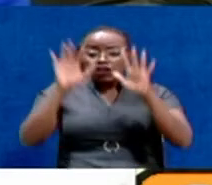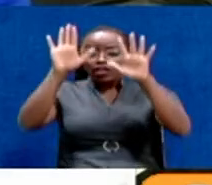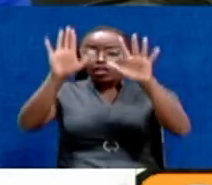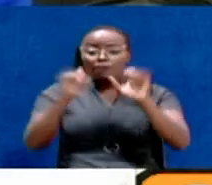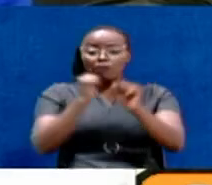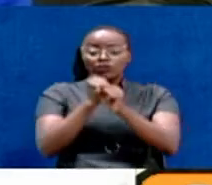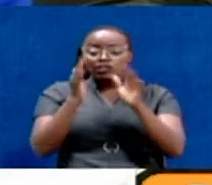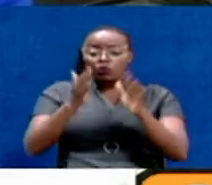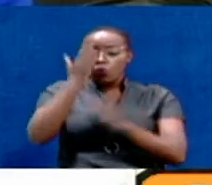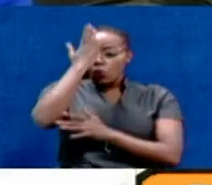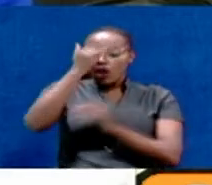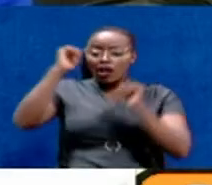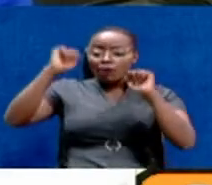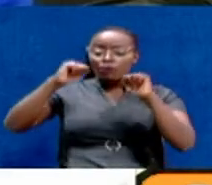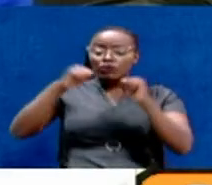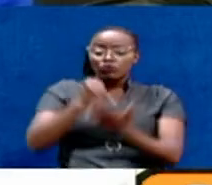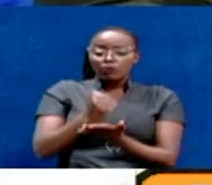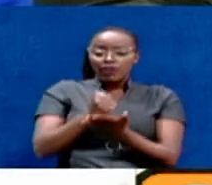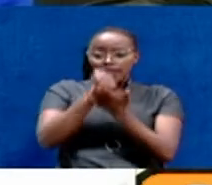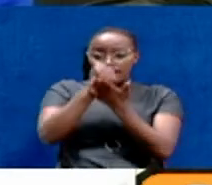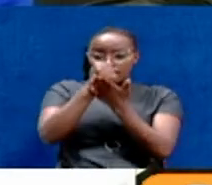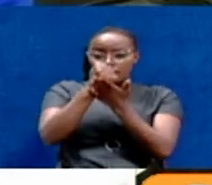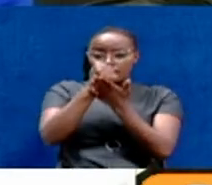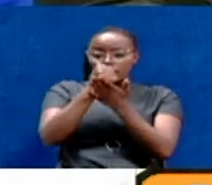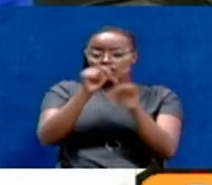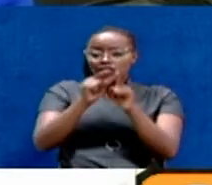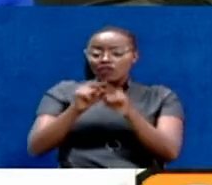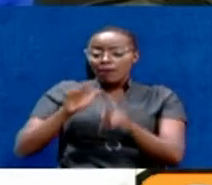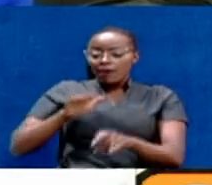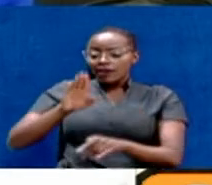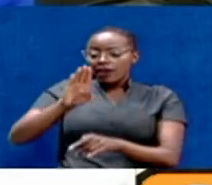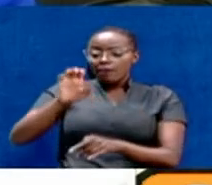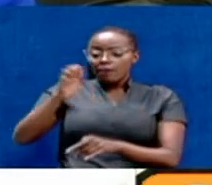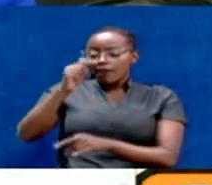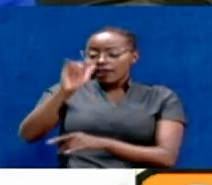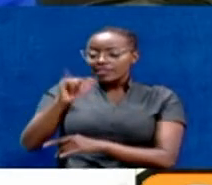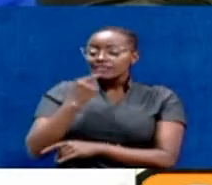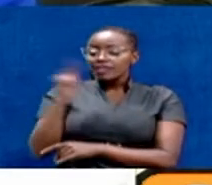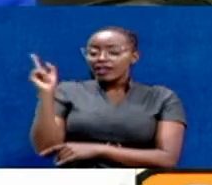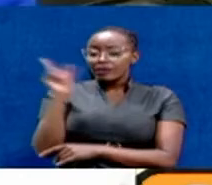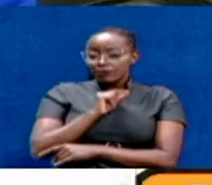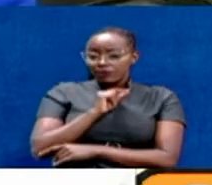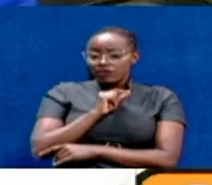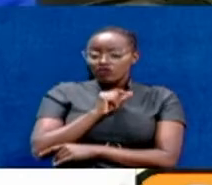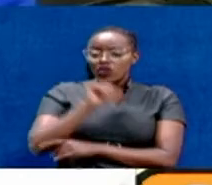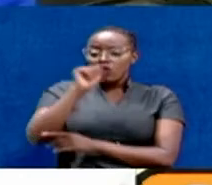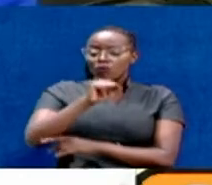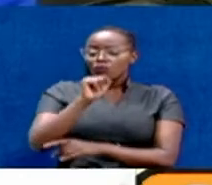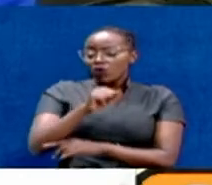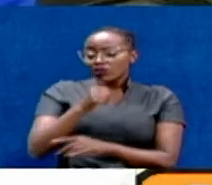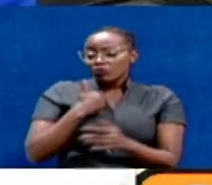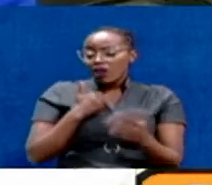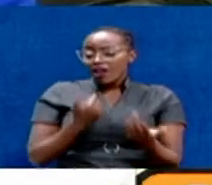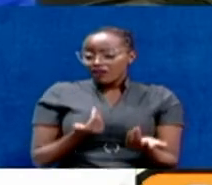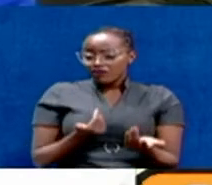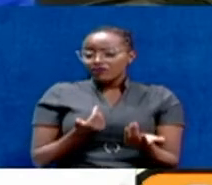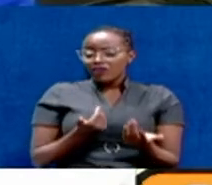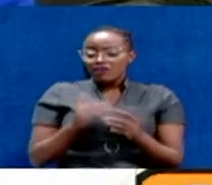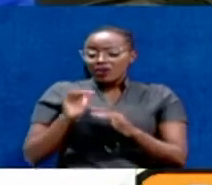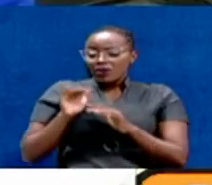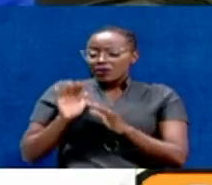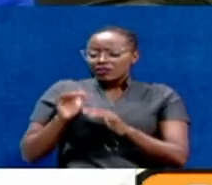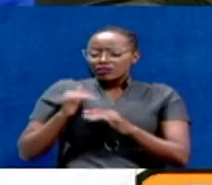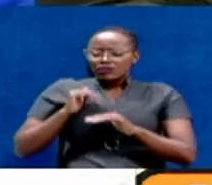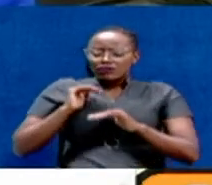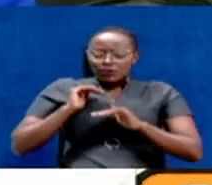workers so that they can be facilitated, like Madam Betty has said, to be able to get relief from